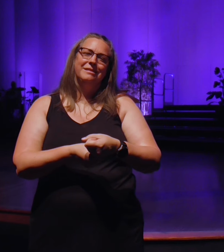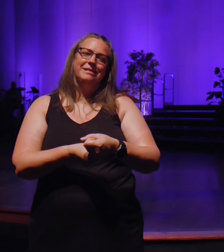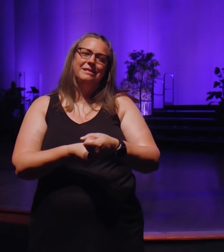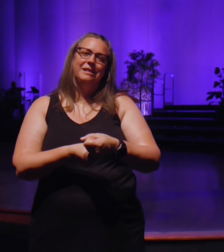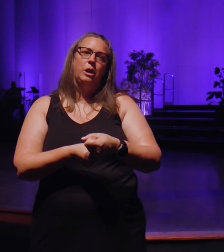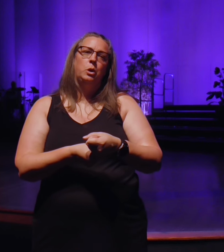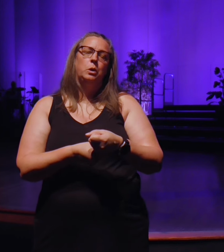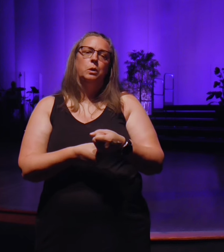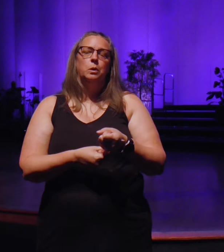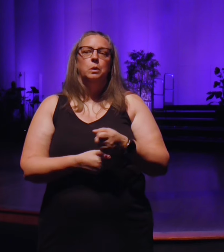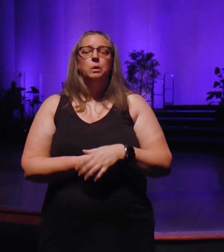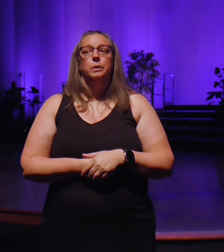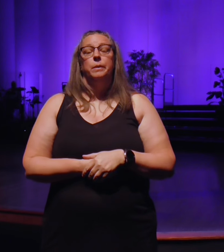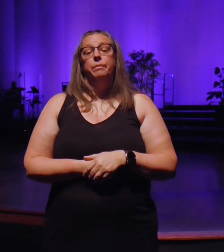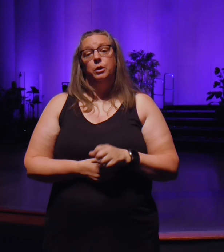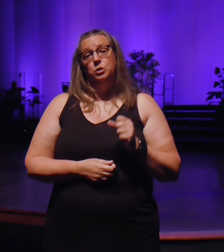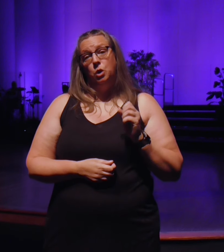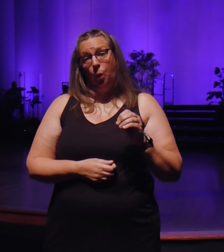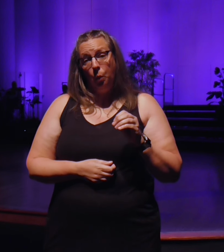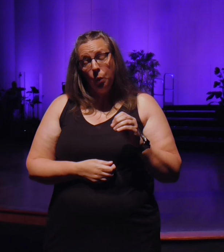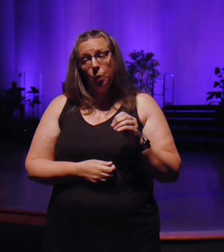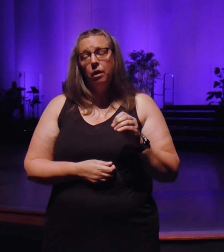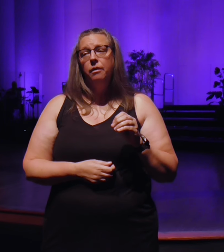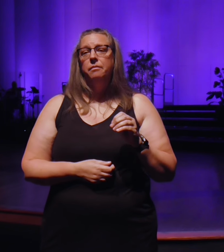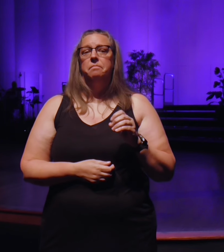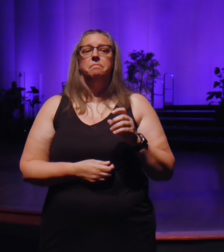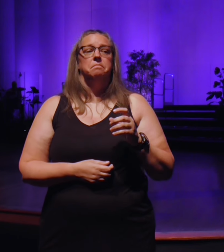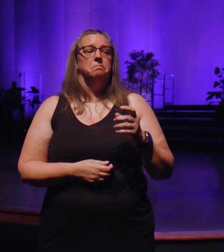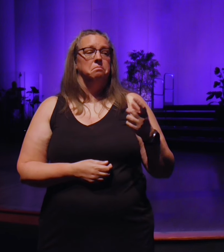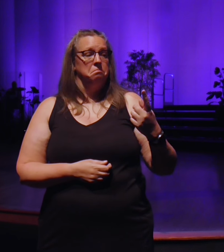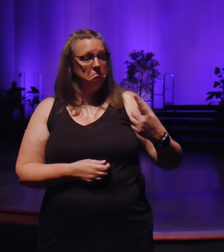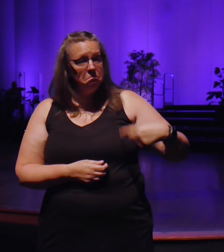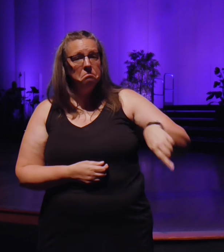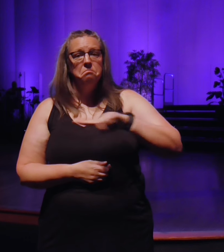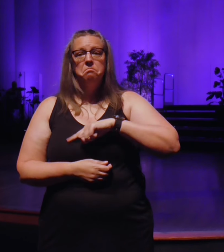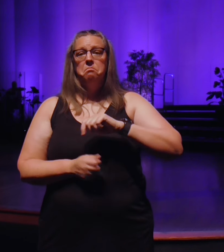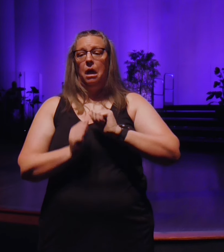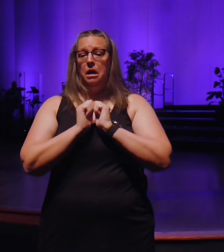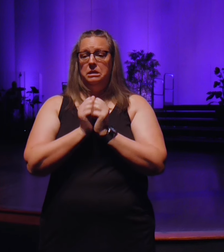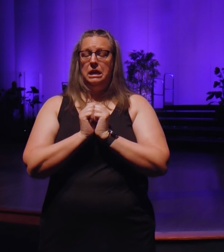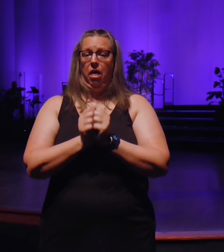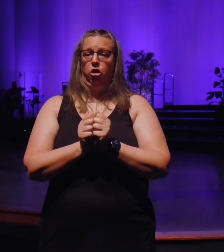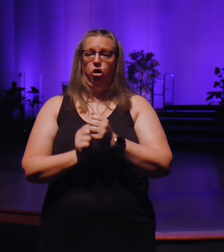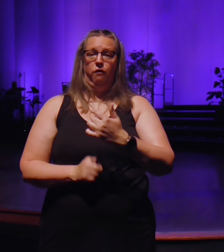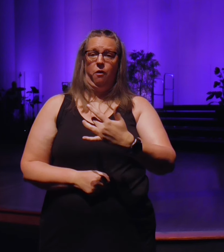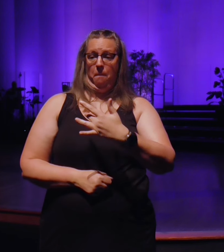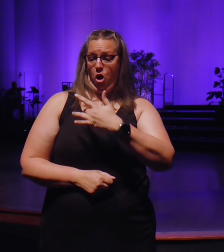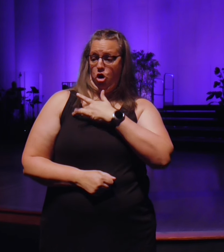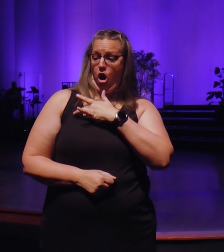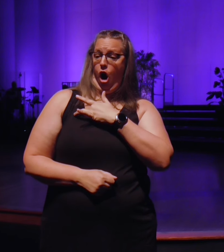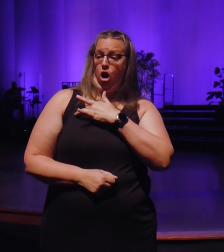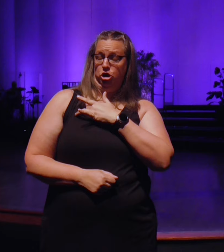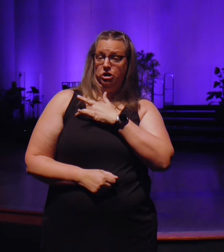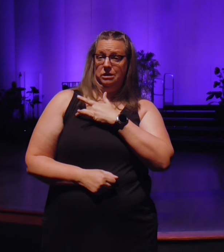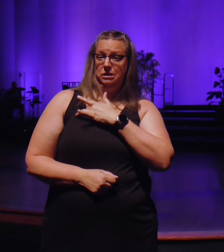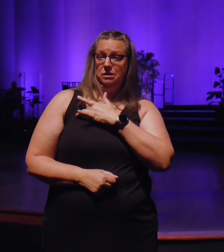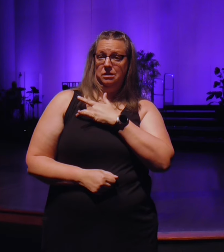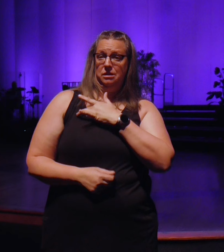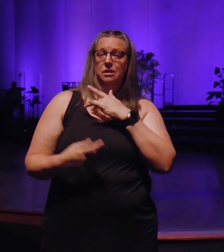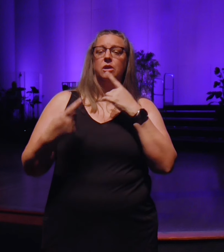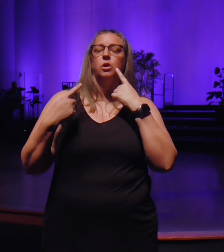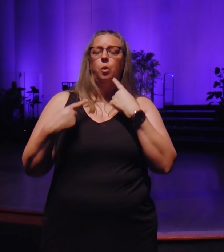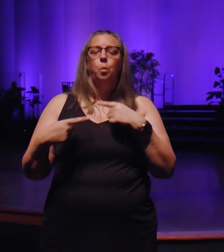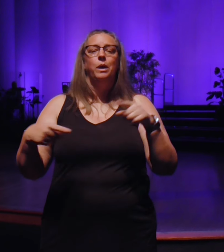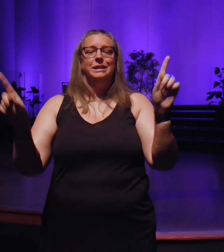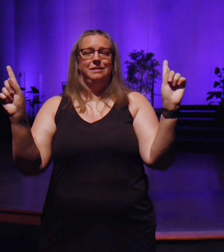And so all of us together, from the centers of our heart, absolutely